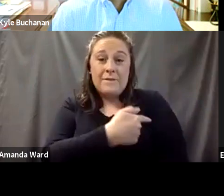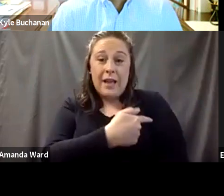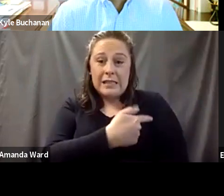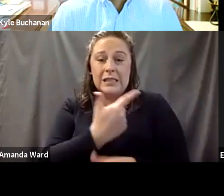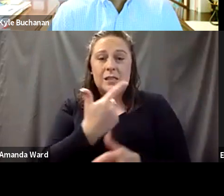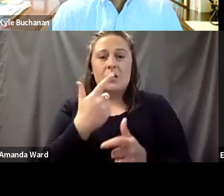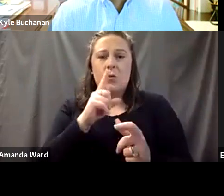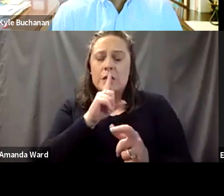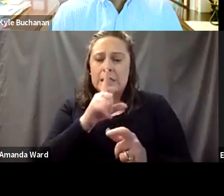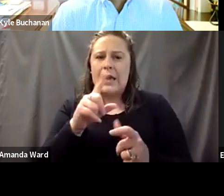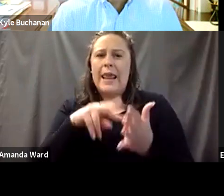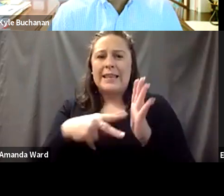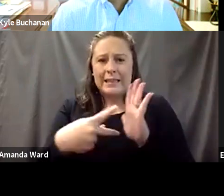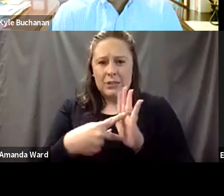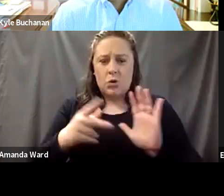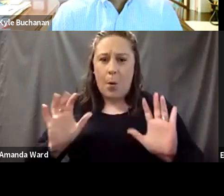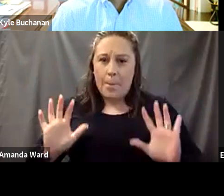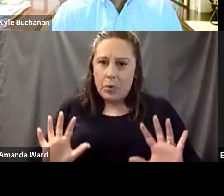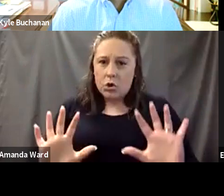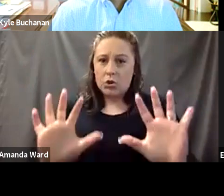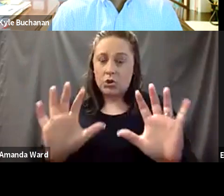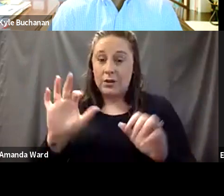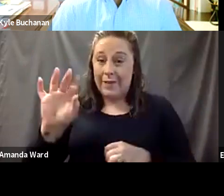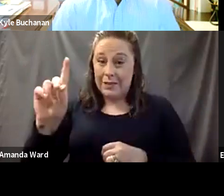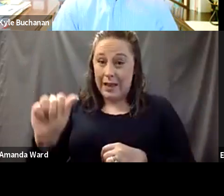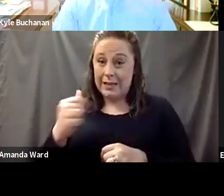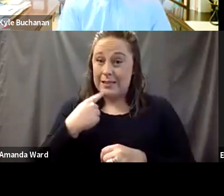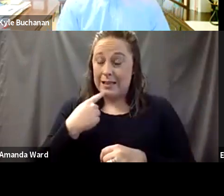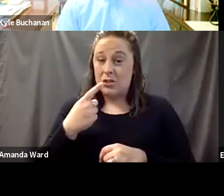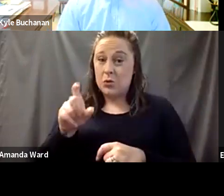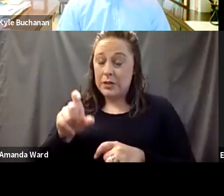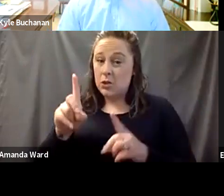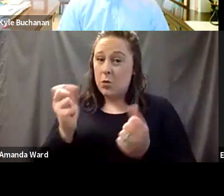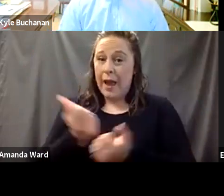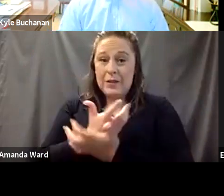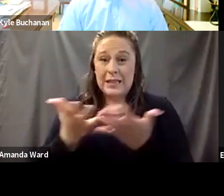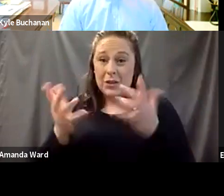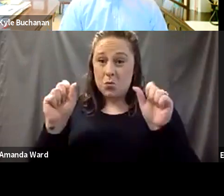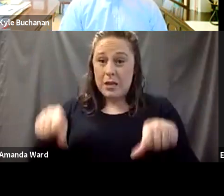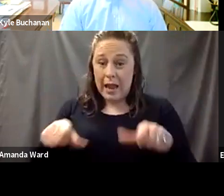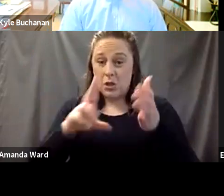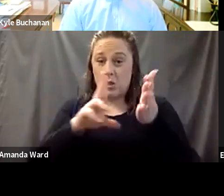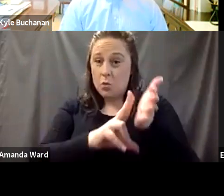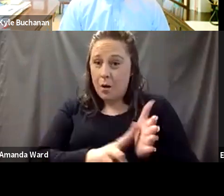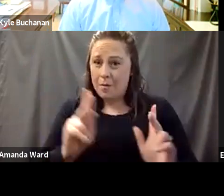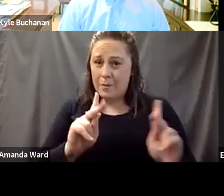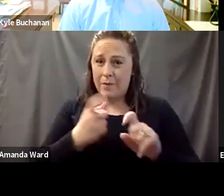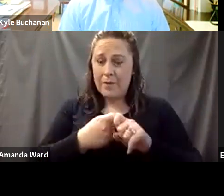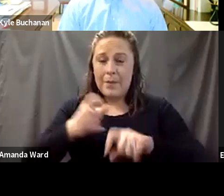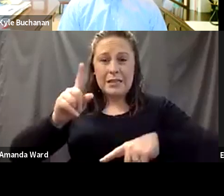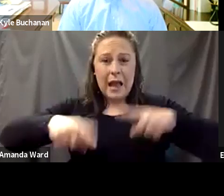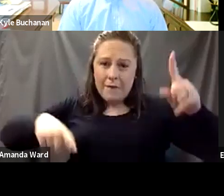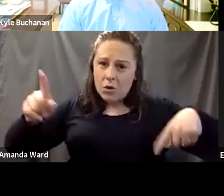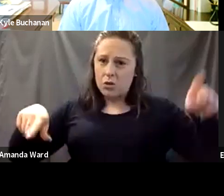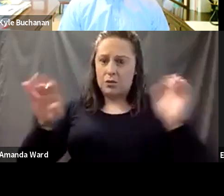intentional push. The FDA said, you need to do everything you can to enroll individuals from a diverse